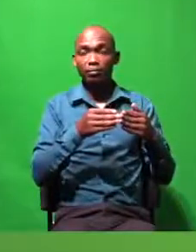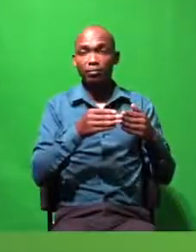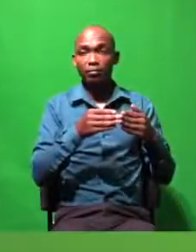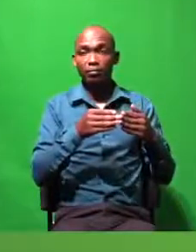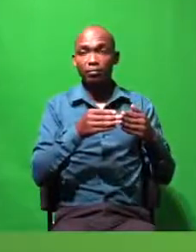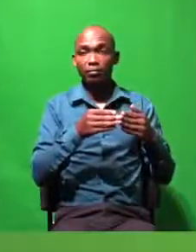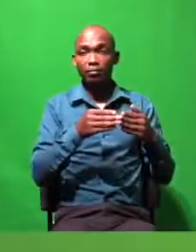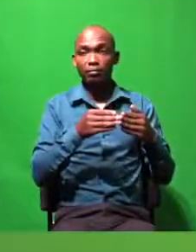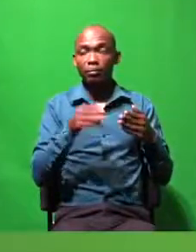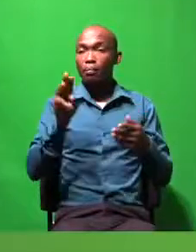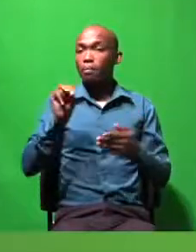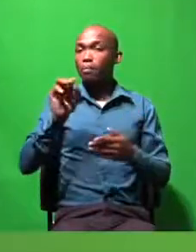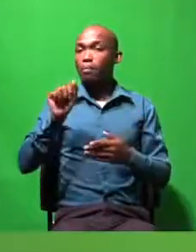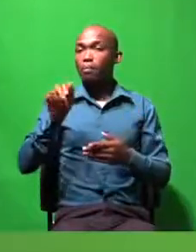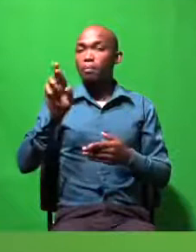marked